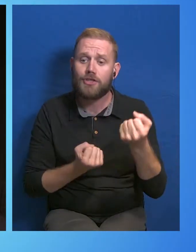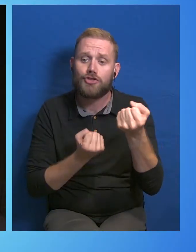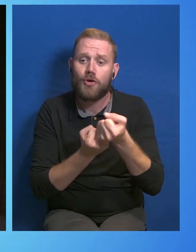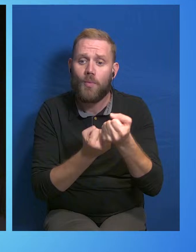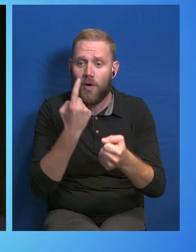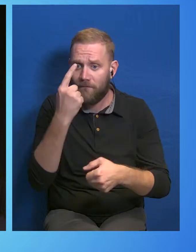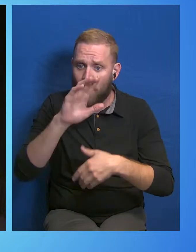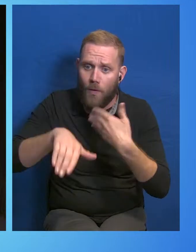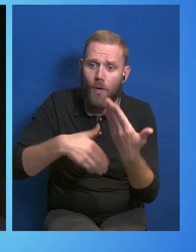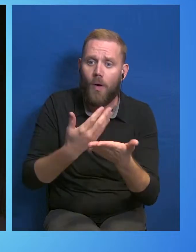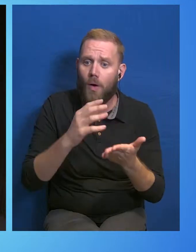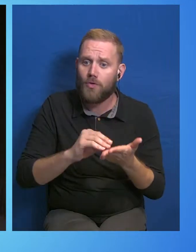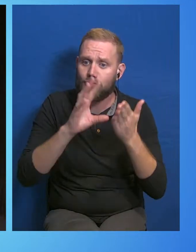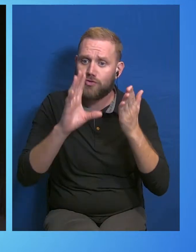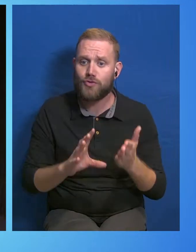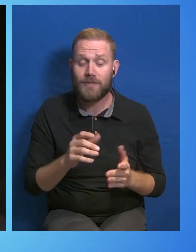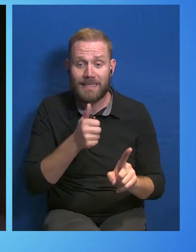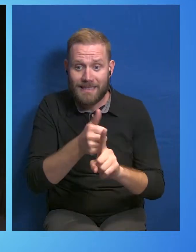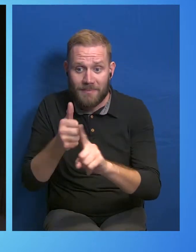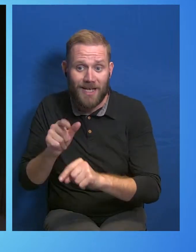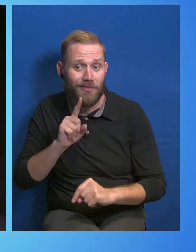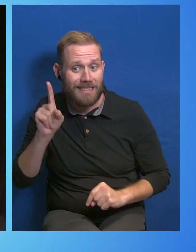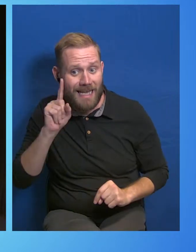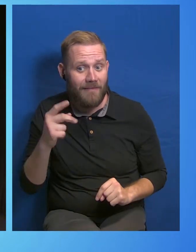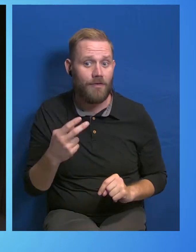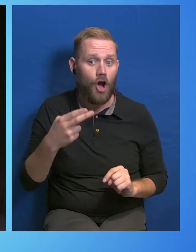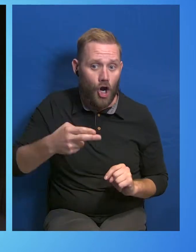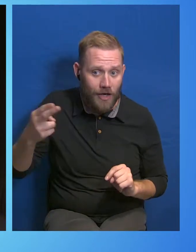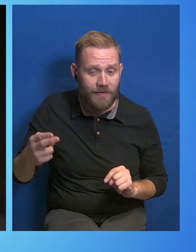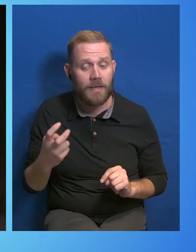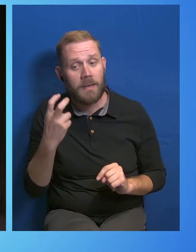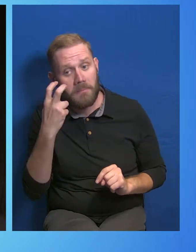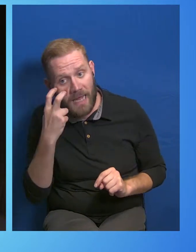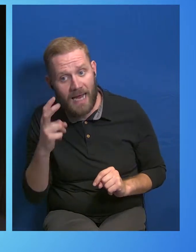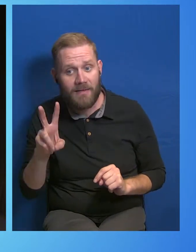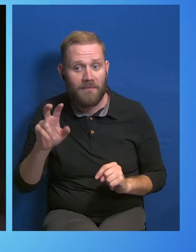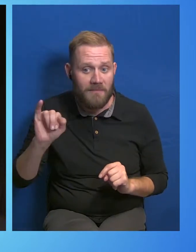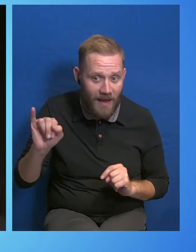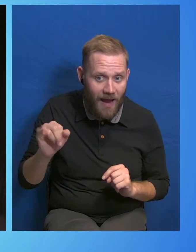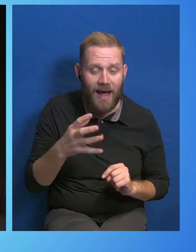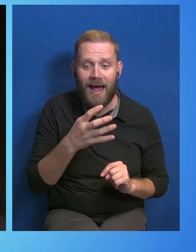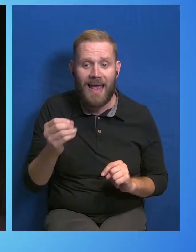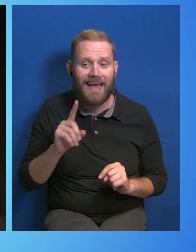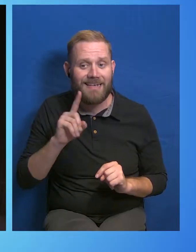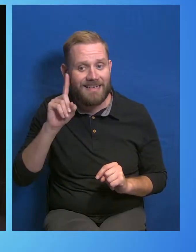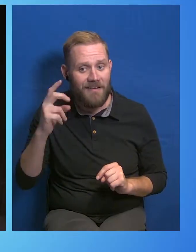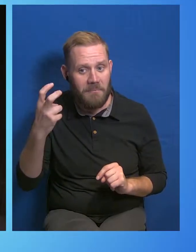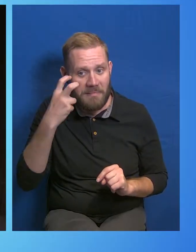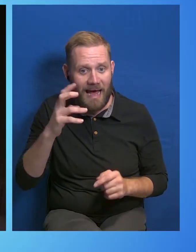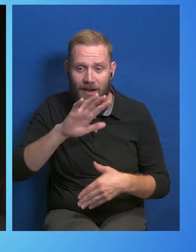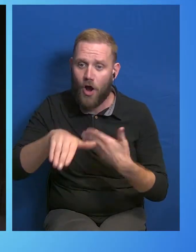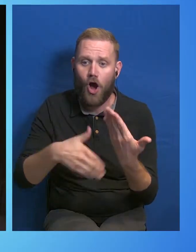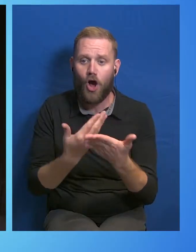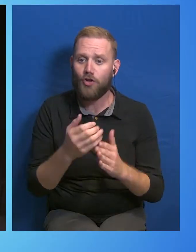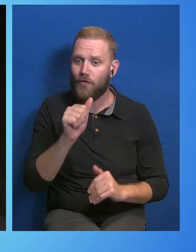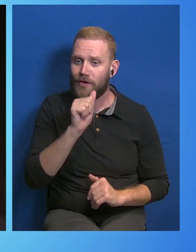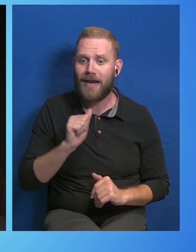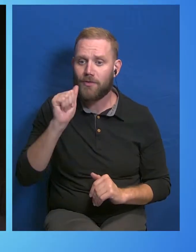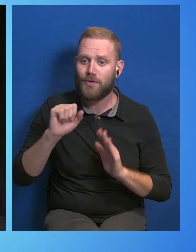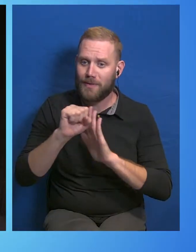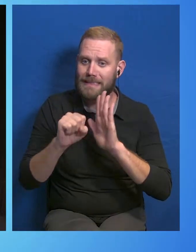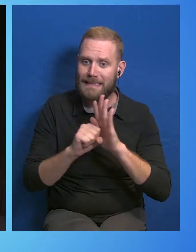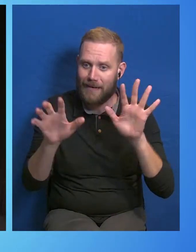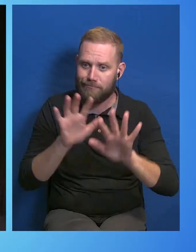to all of the students who are deaf, hard of hearing, blind, visually impaired, and deafblind throughout the state of Arizona.